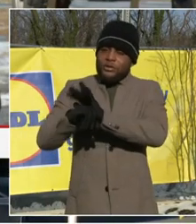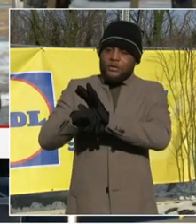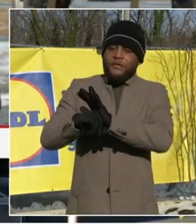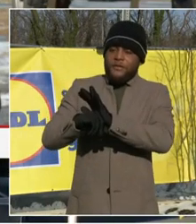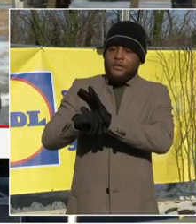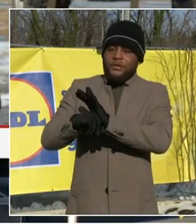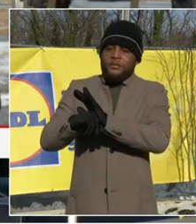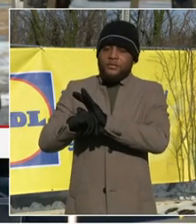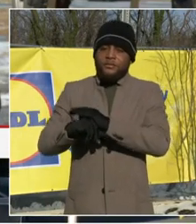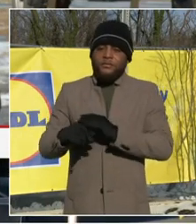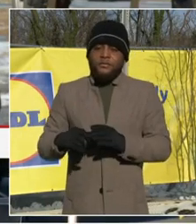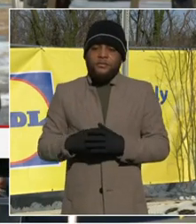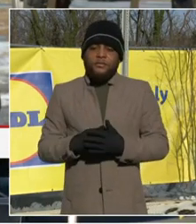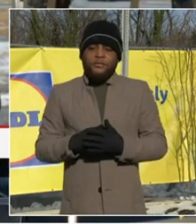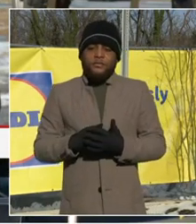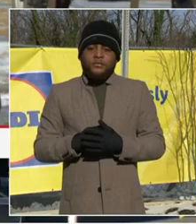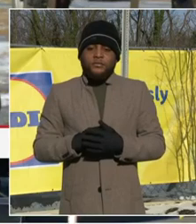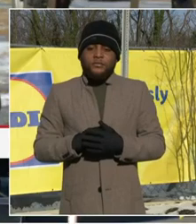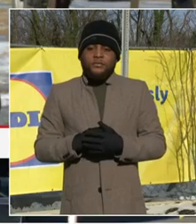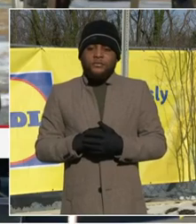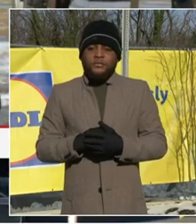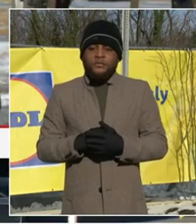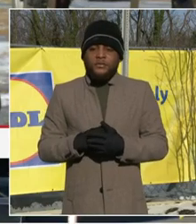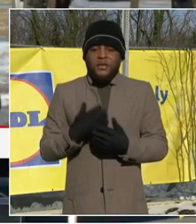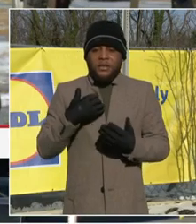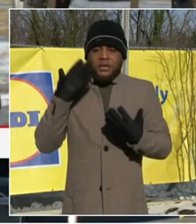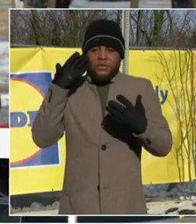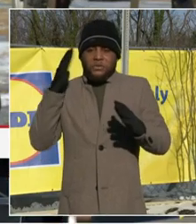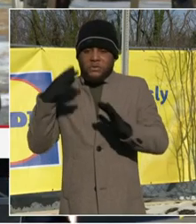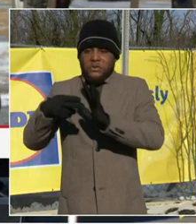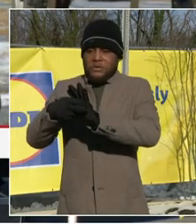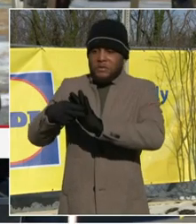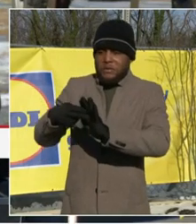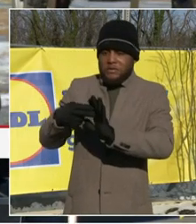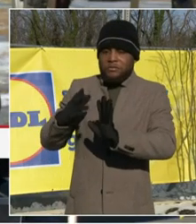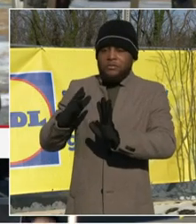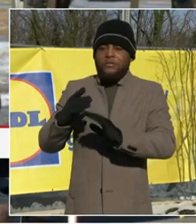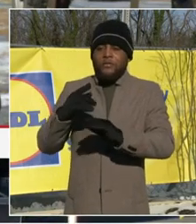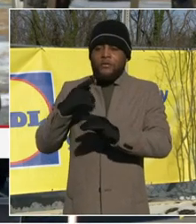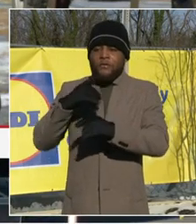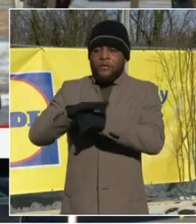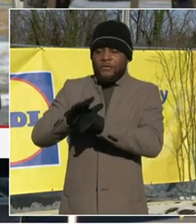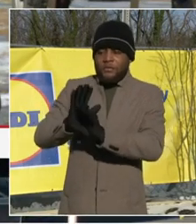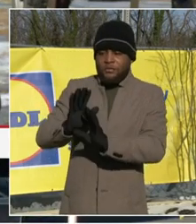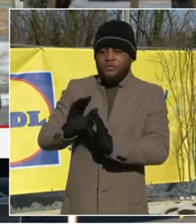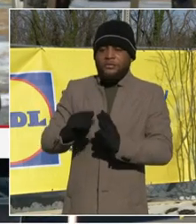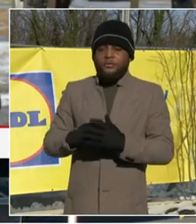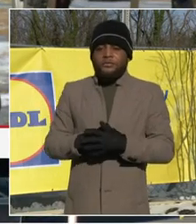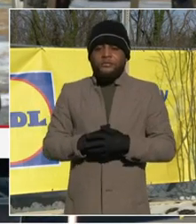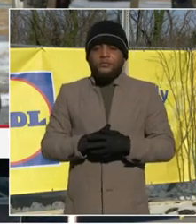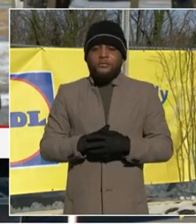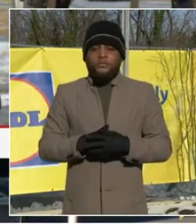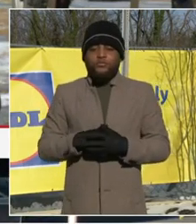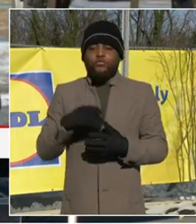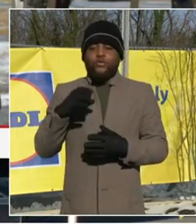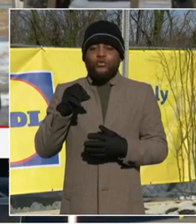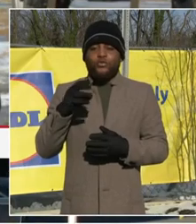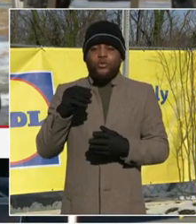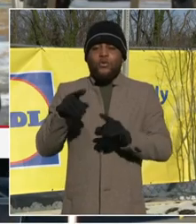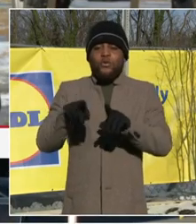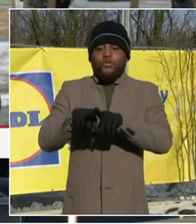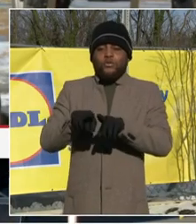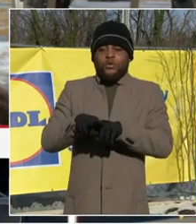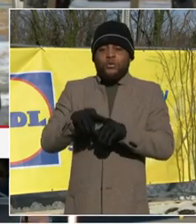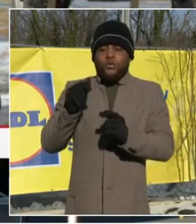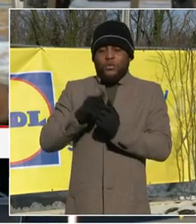know that that's out there. And finally, we're going to have a program for our littles, our kids who are not vaccine